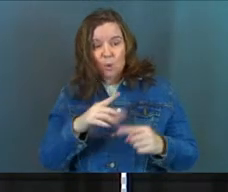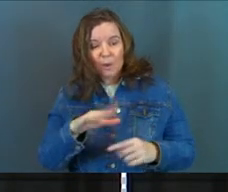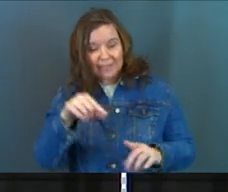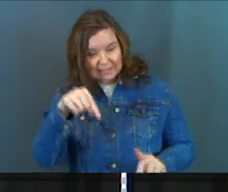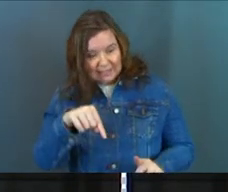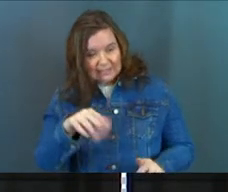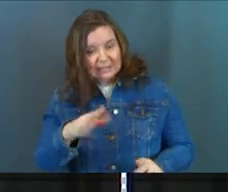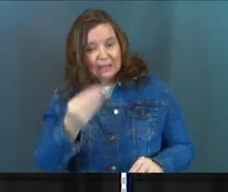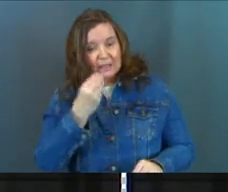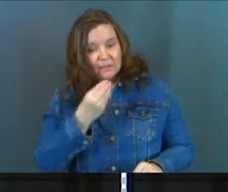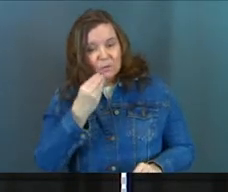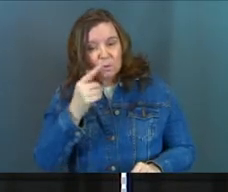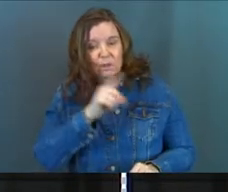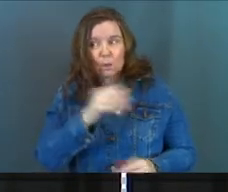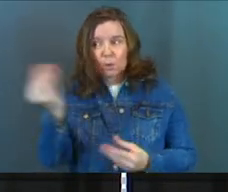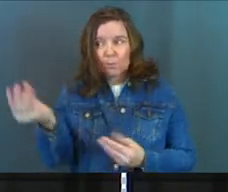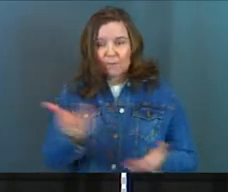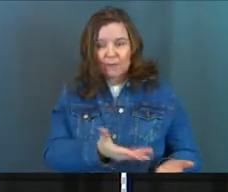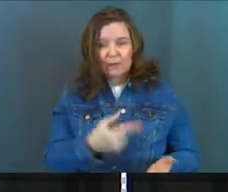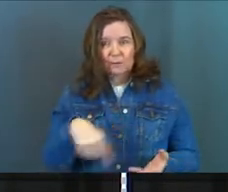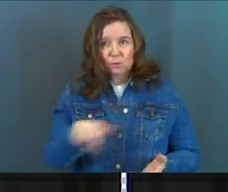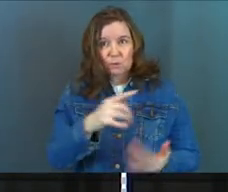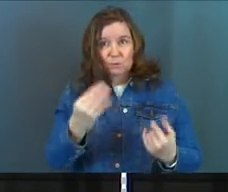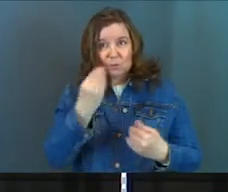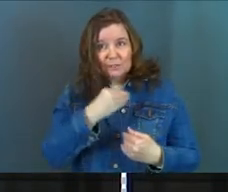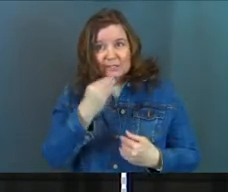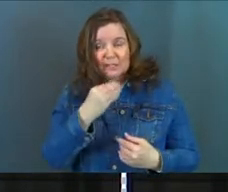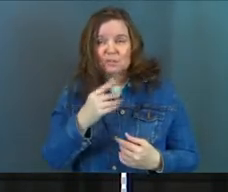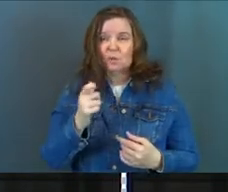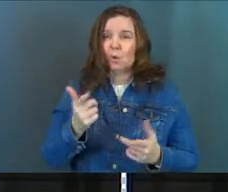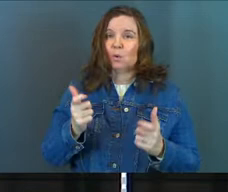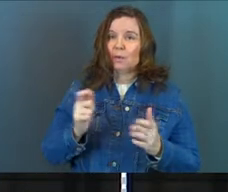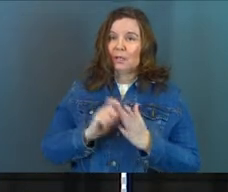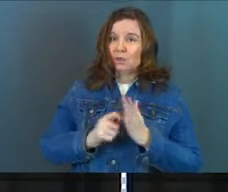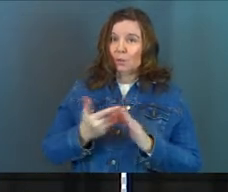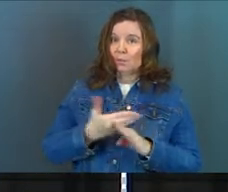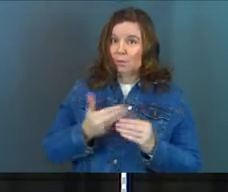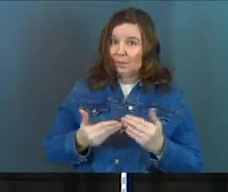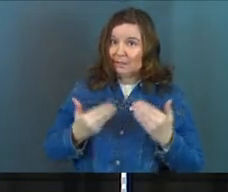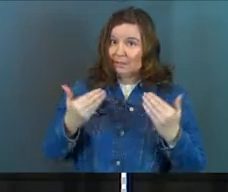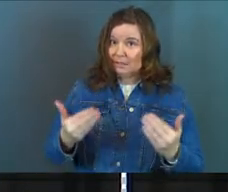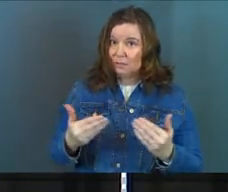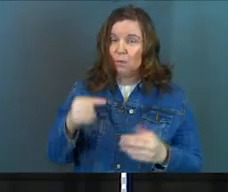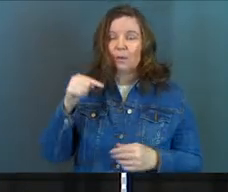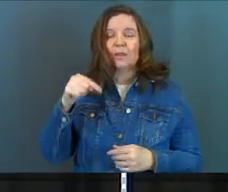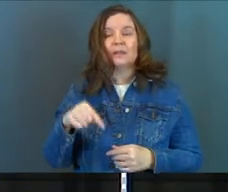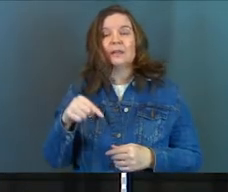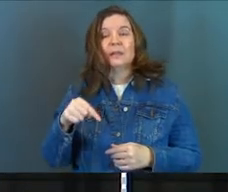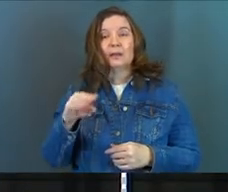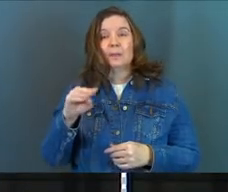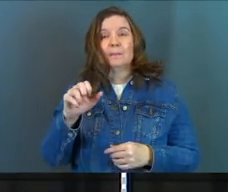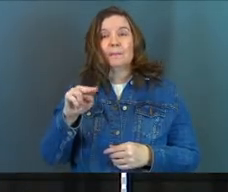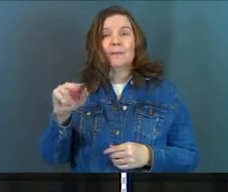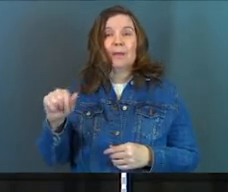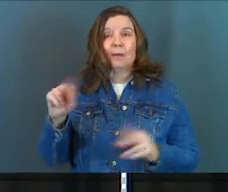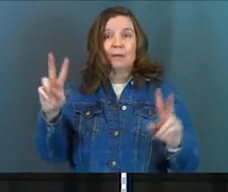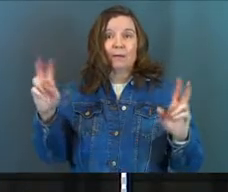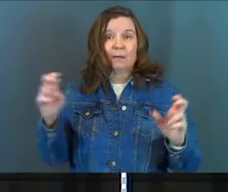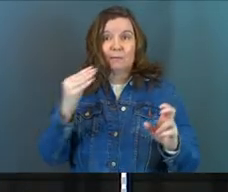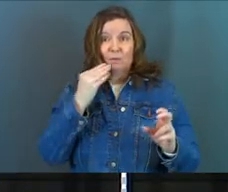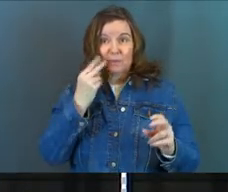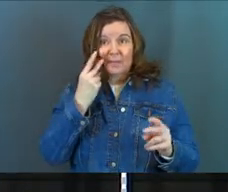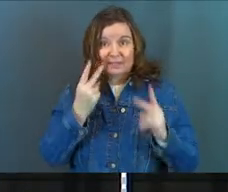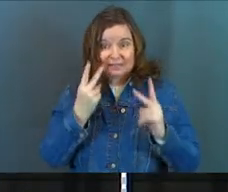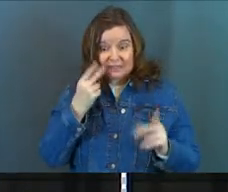them, this is the food that the Lord has given you to eat. So just a quick note before we continue. This manna, this food that